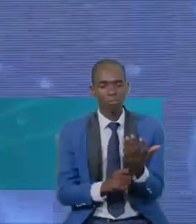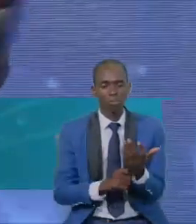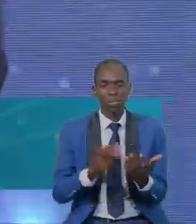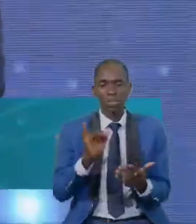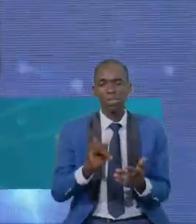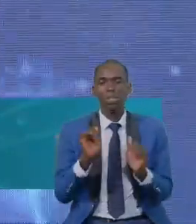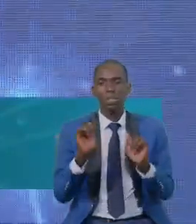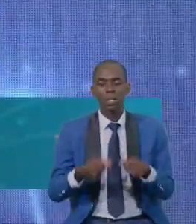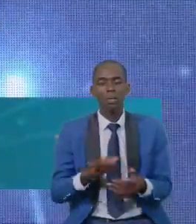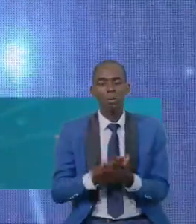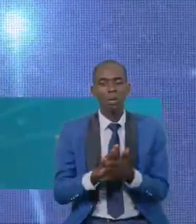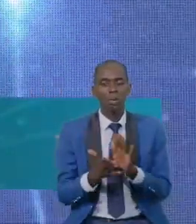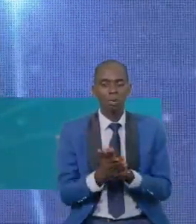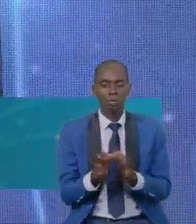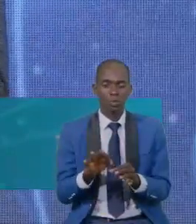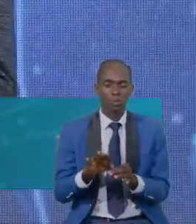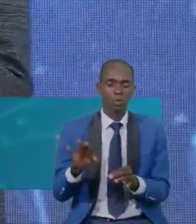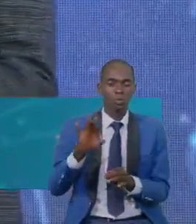become spiritual.